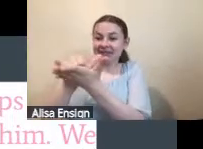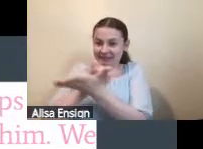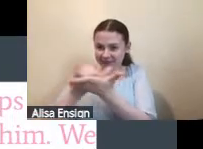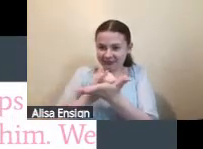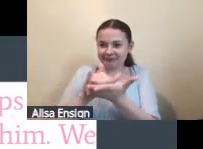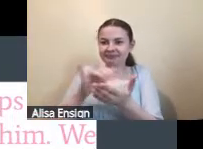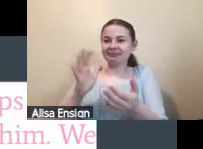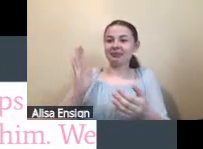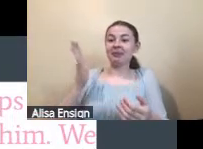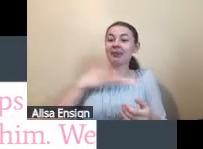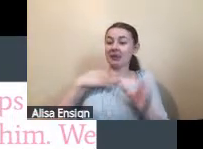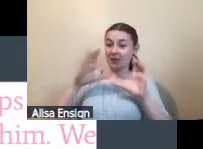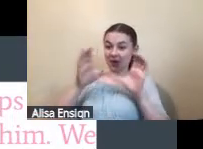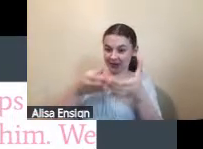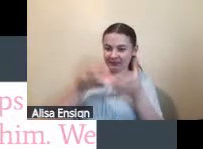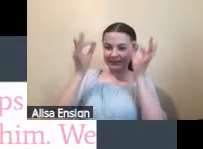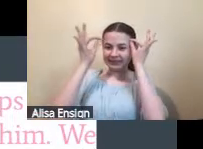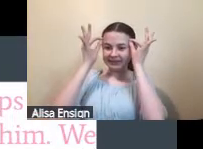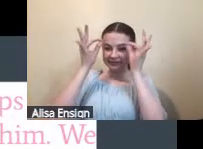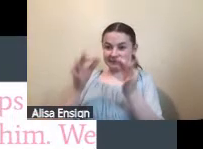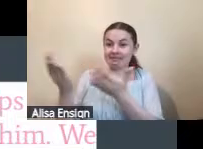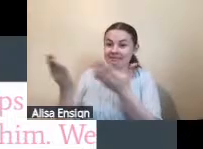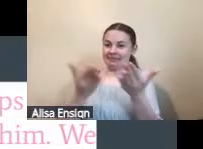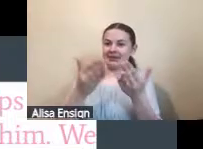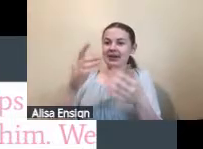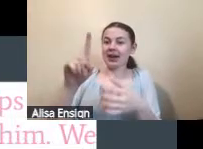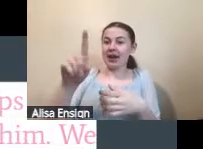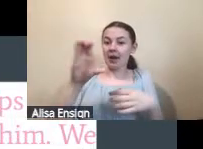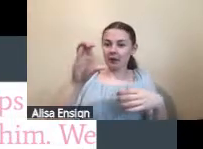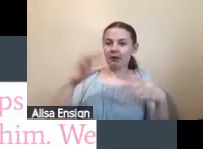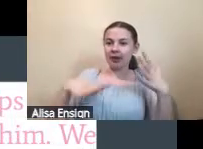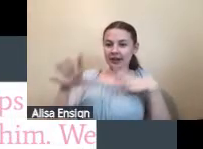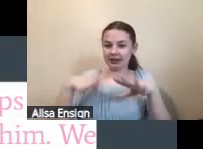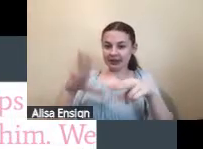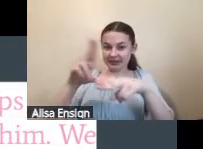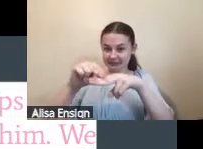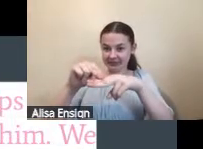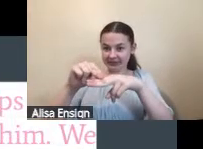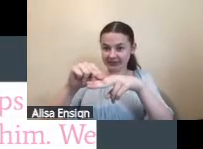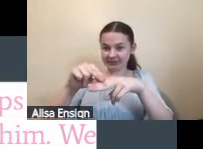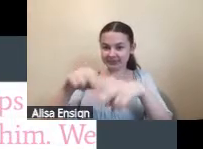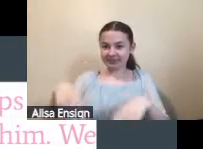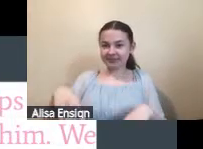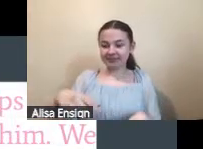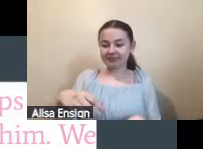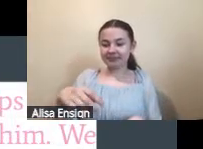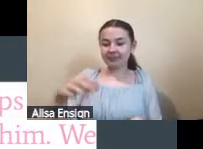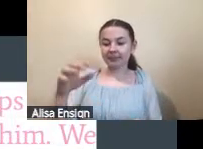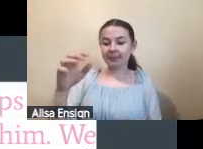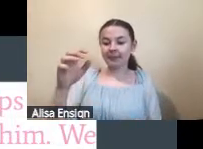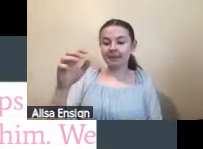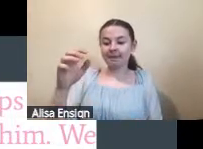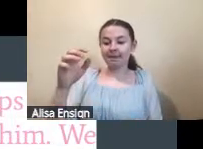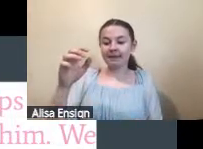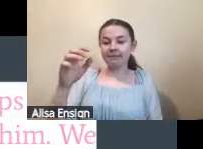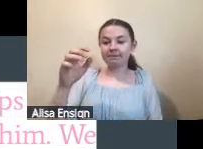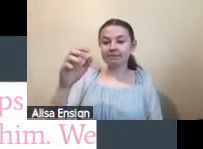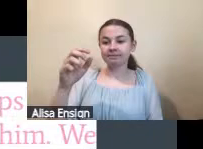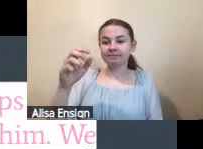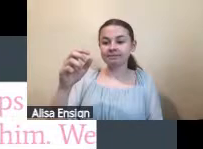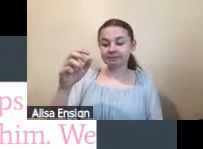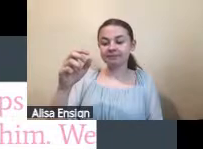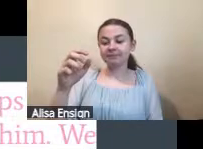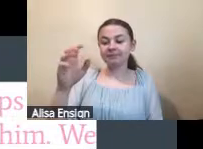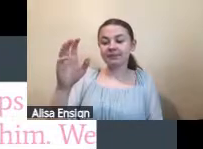to have that sense of connection. In New York, my group made a decision to bring 100 clothespins